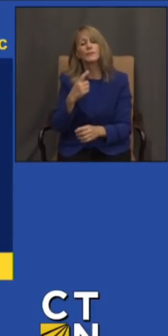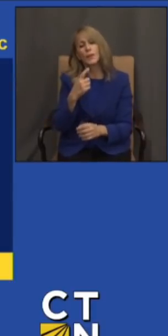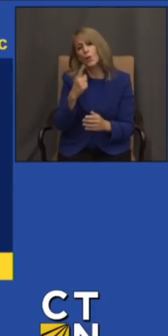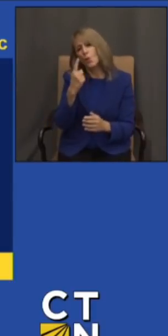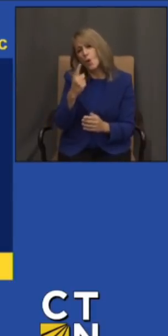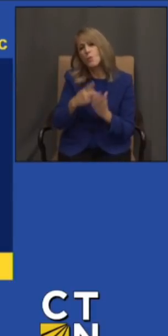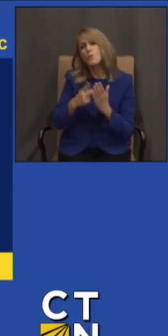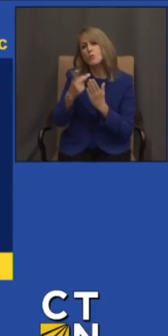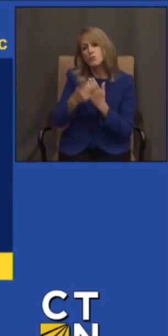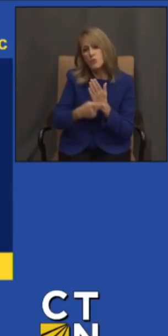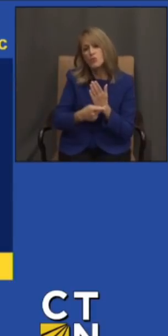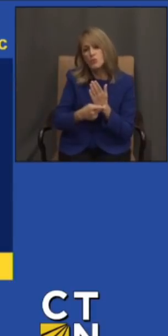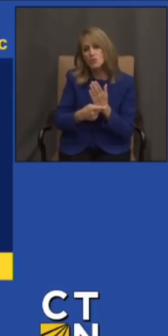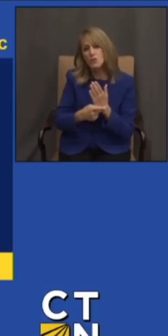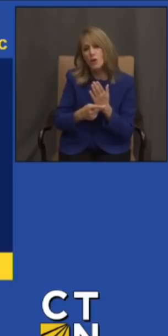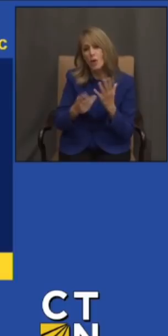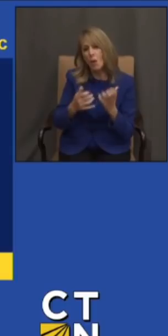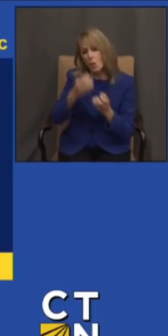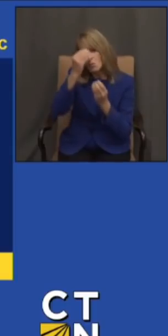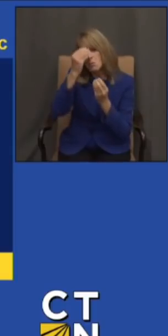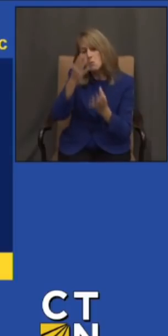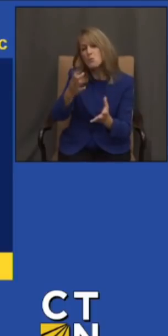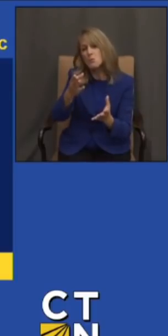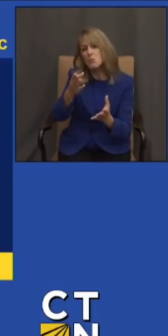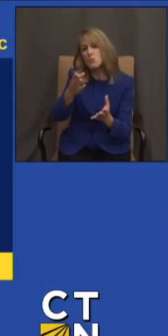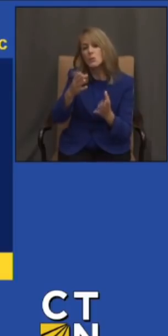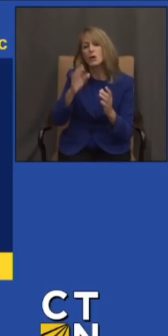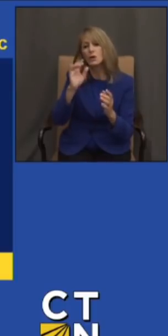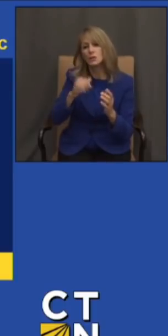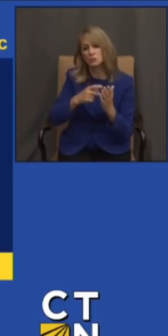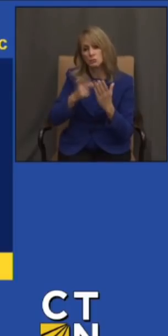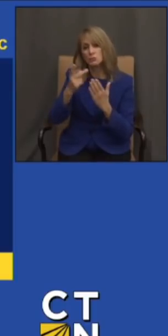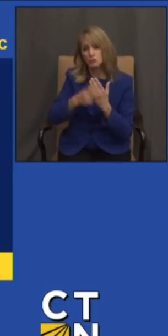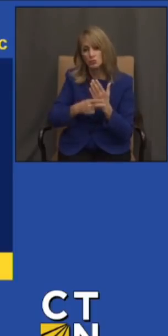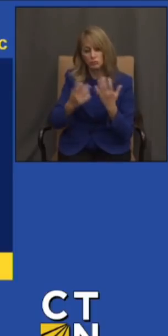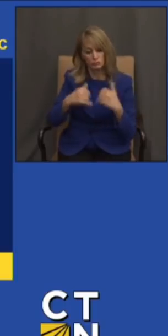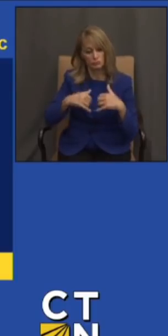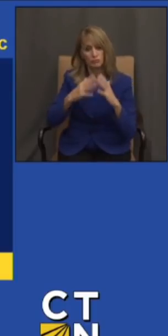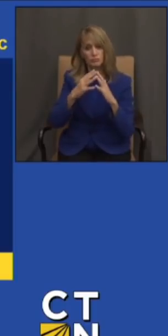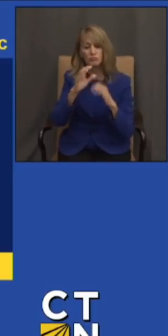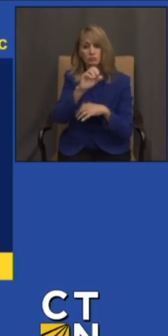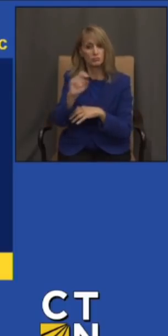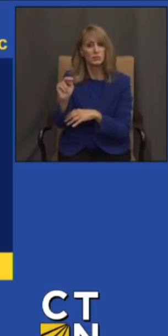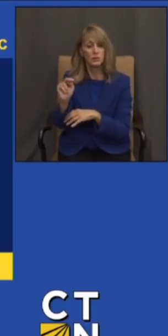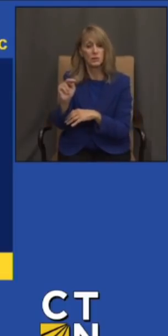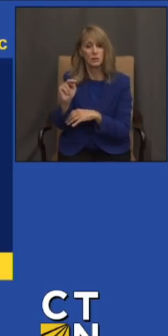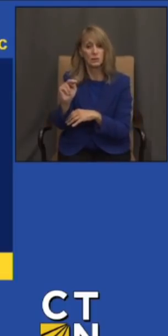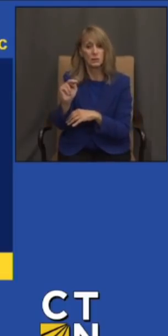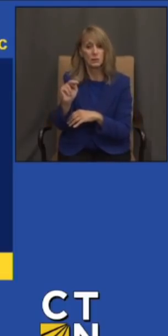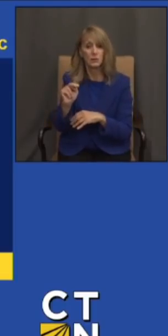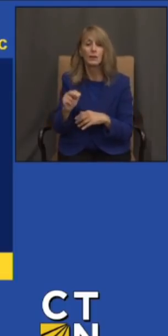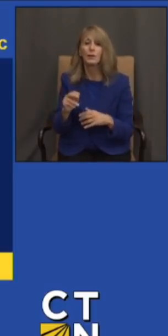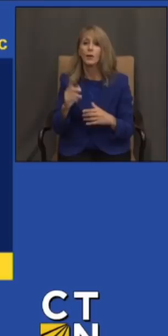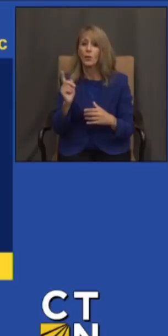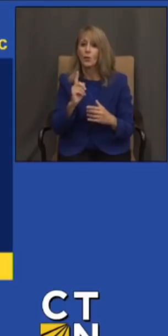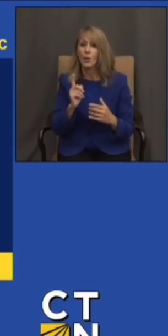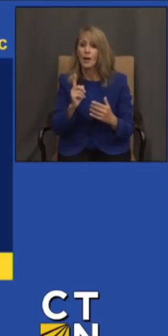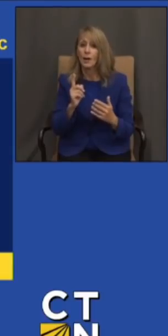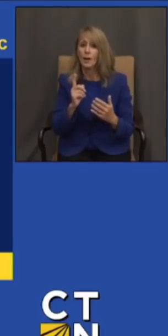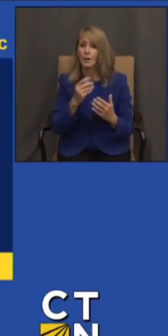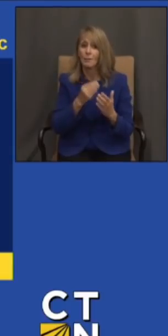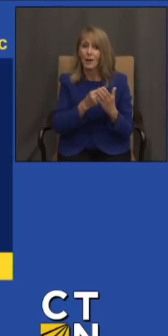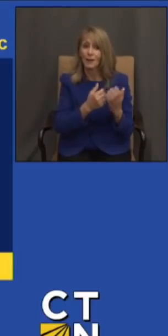share about and want people to know about that is active in the state. Thankfully, we receive resources from